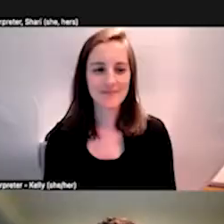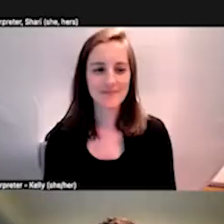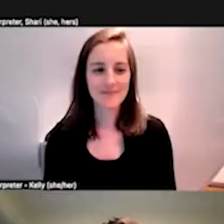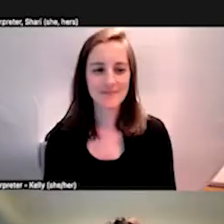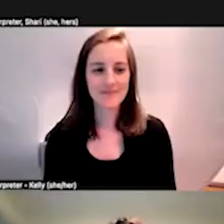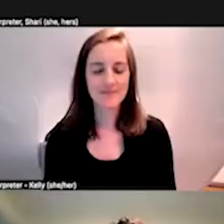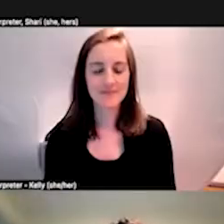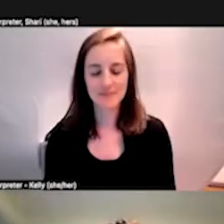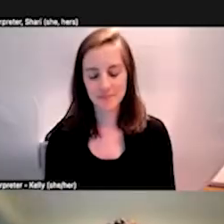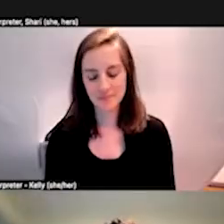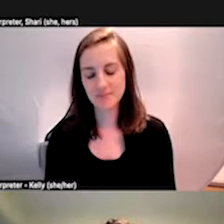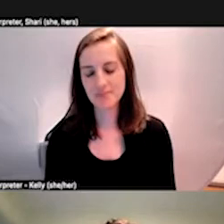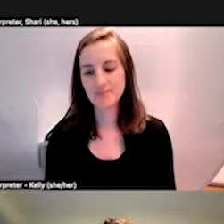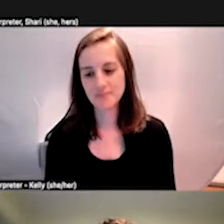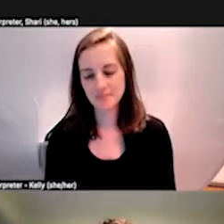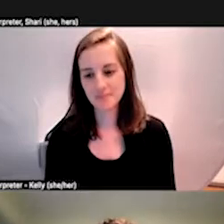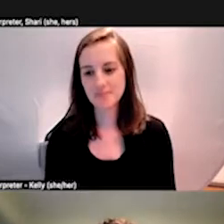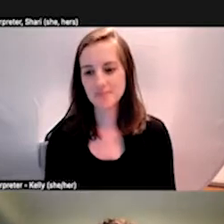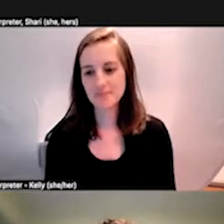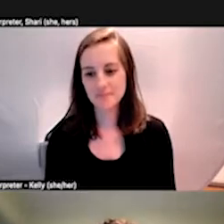One thing that,